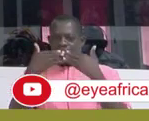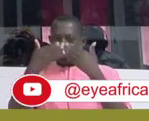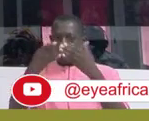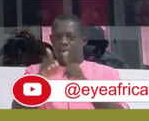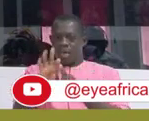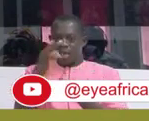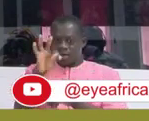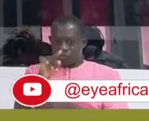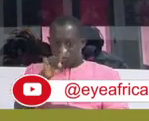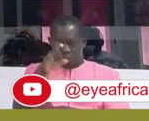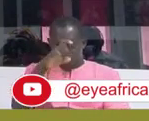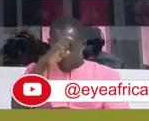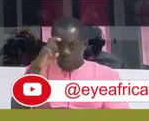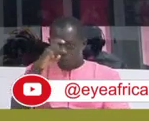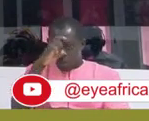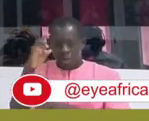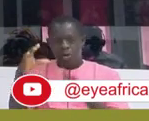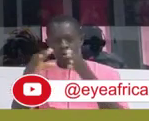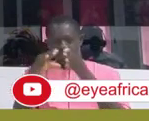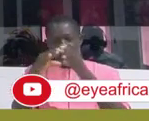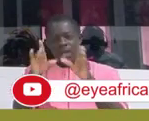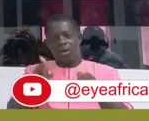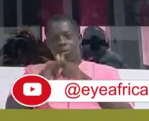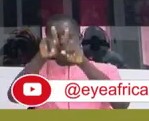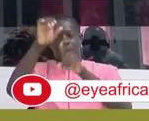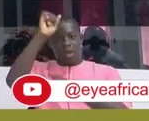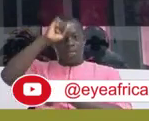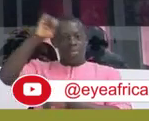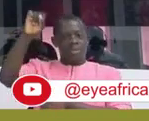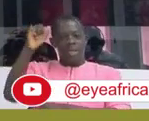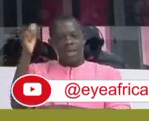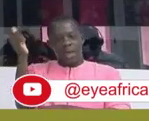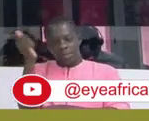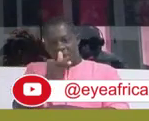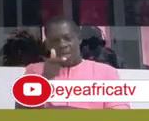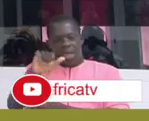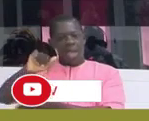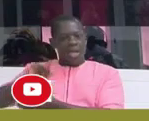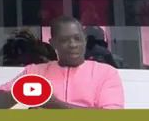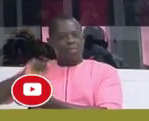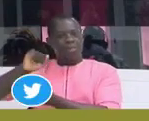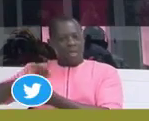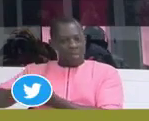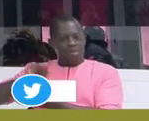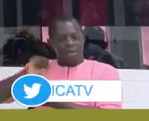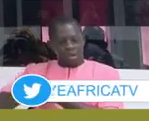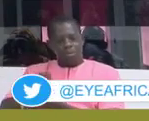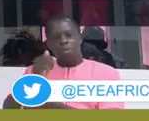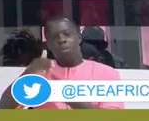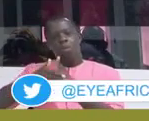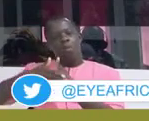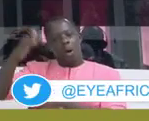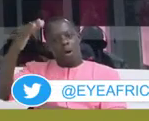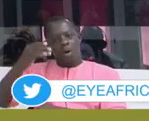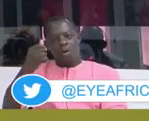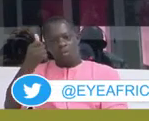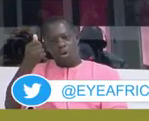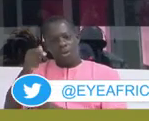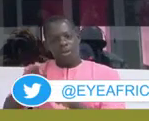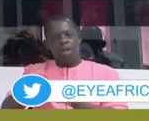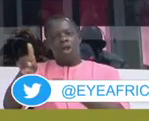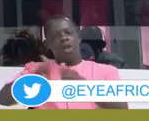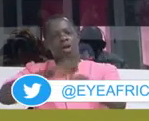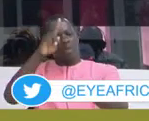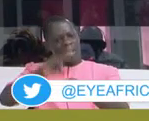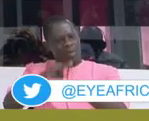answered. I said if you are working with the president and he's paying you money and you are keeping money money on on money, if